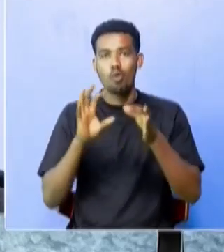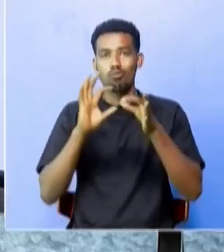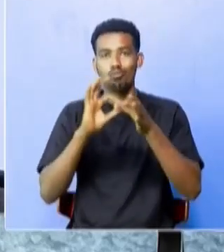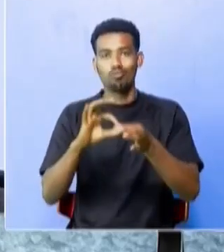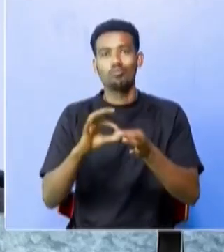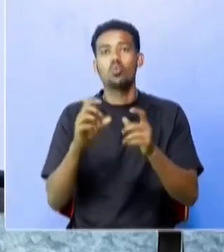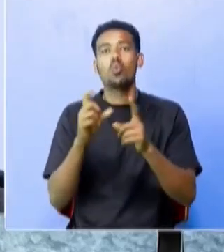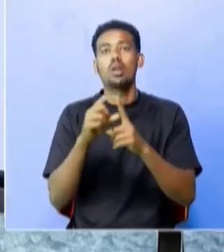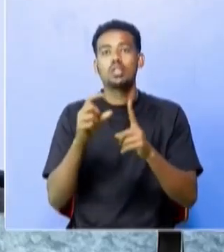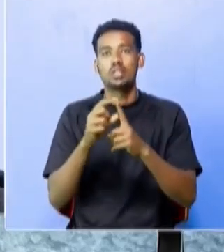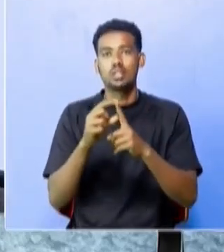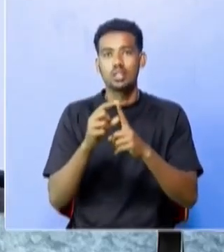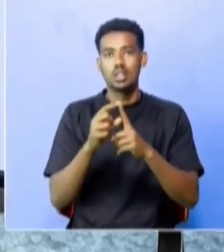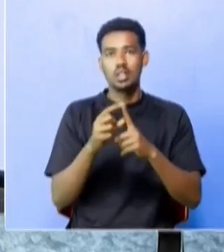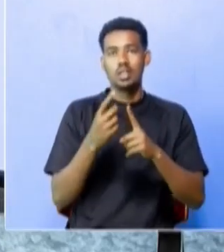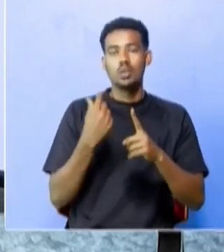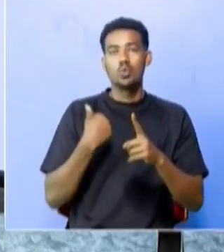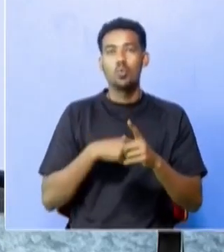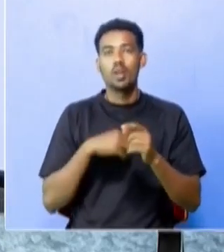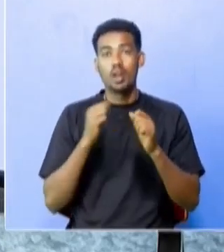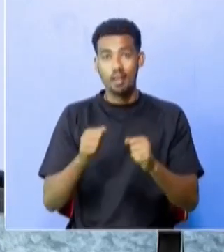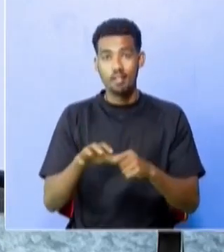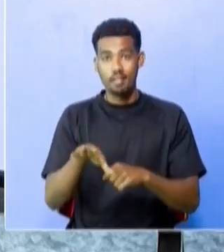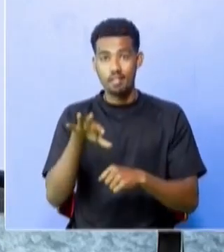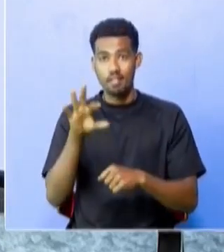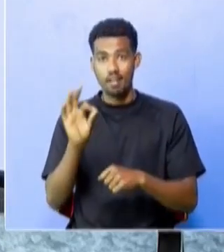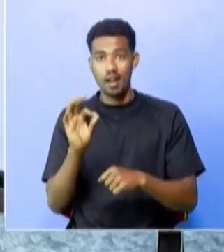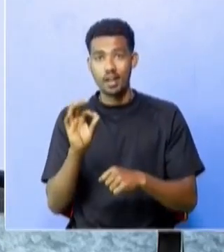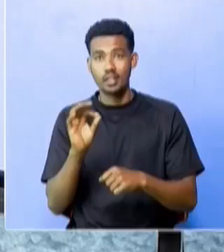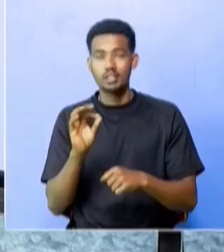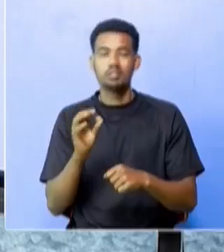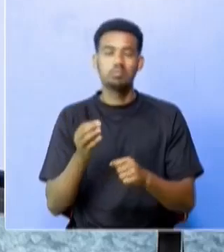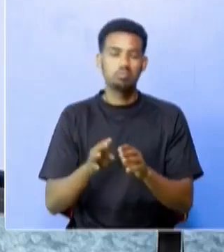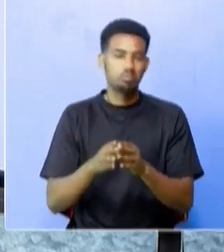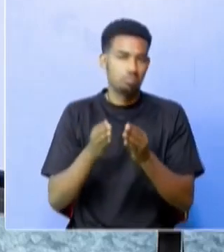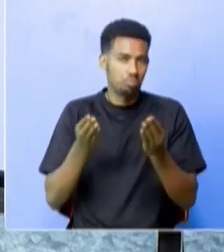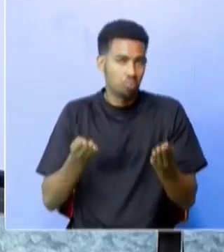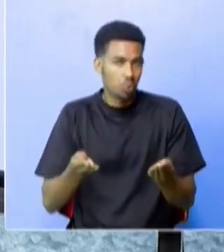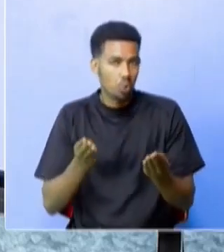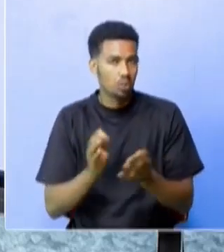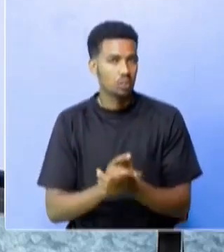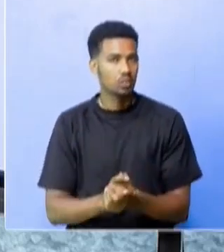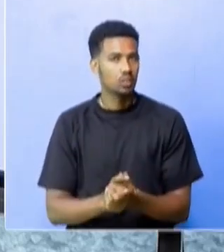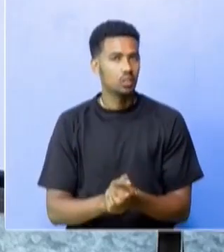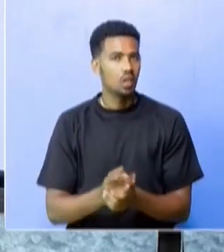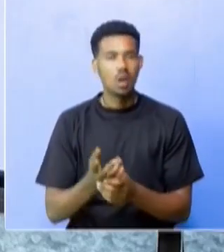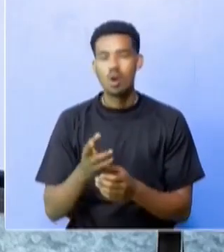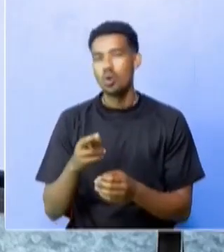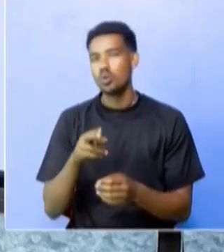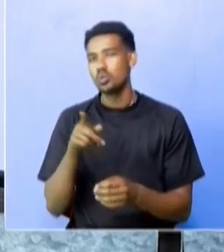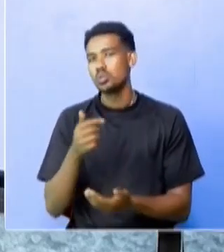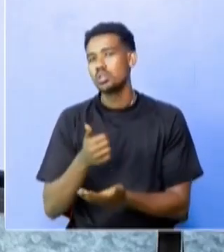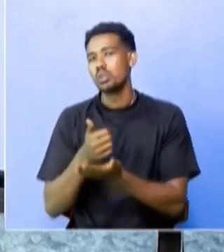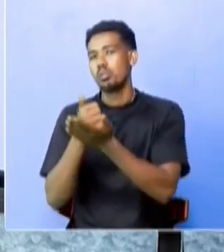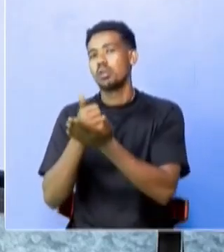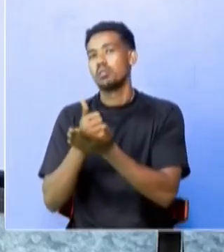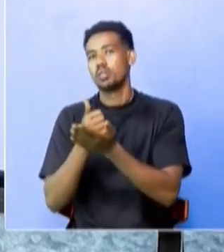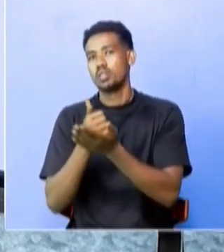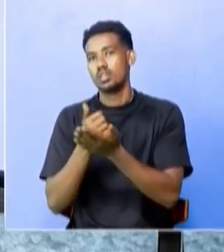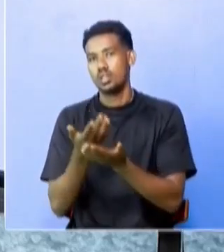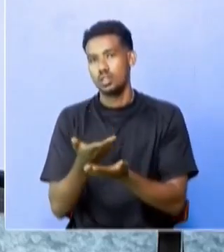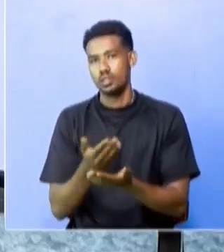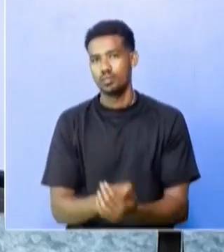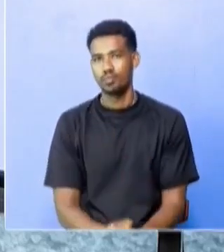them. We can find even with a textbook and also other supplementary books.